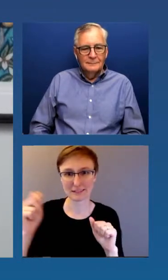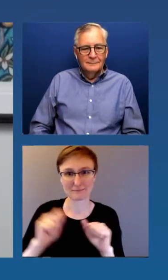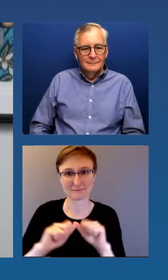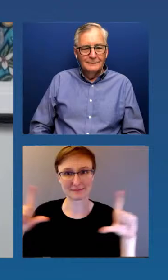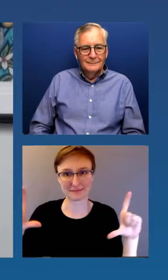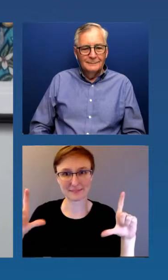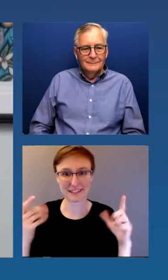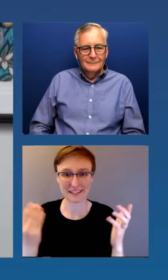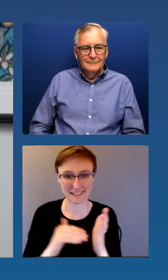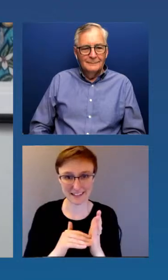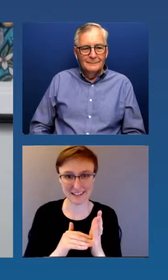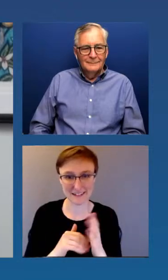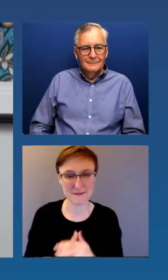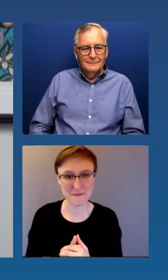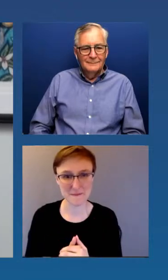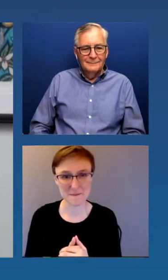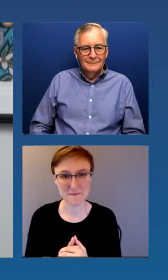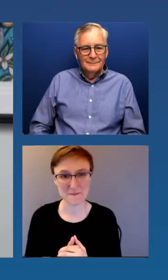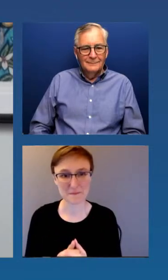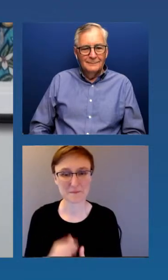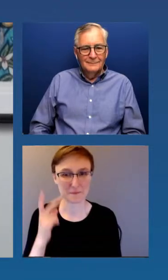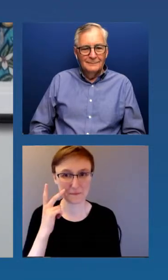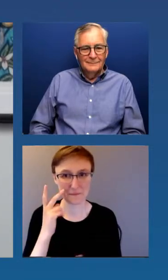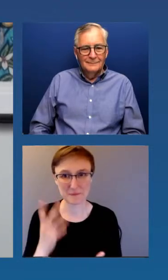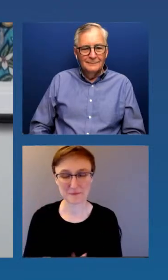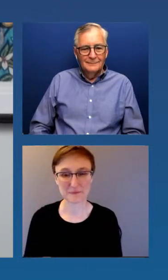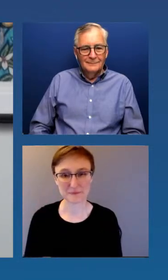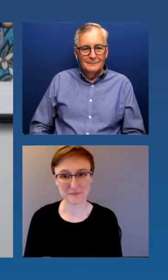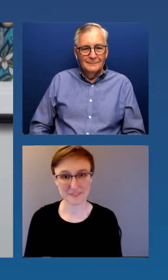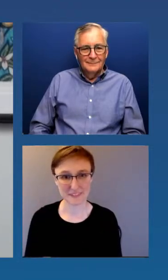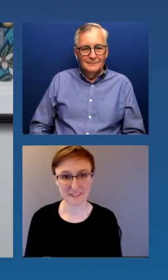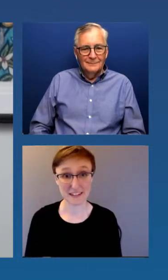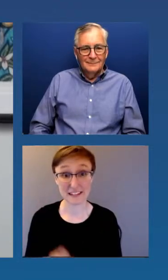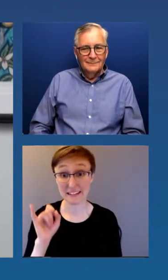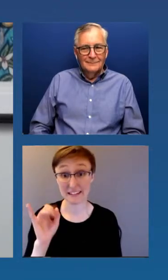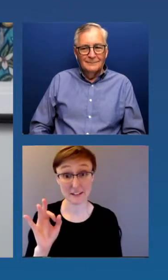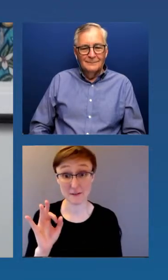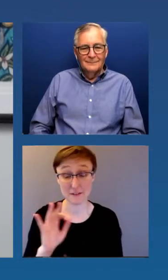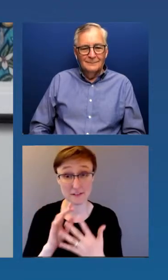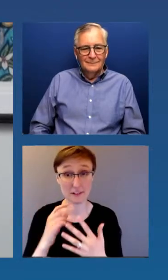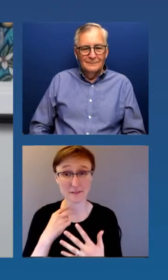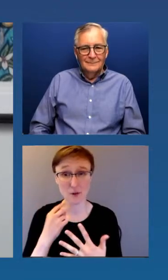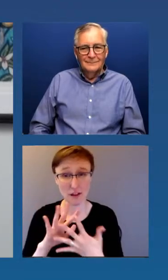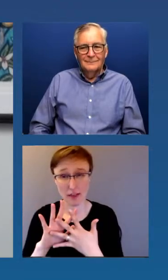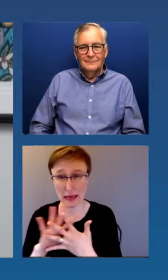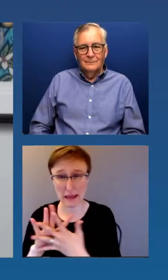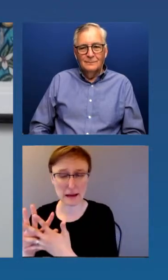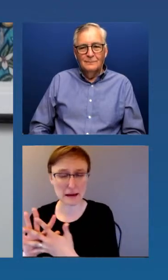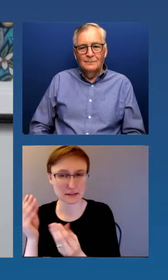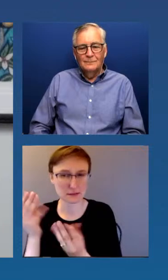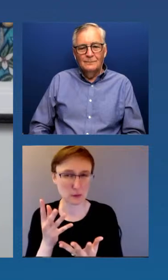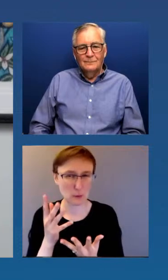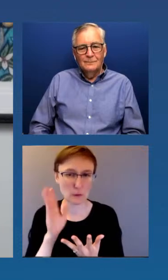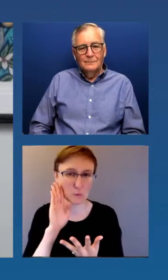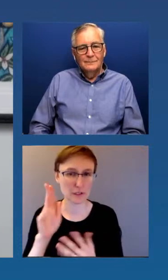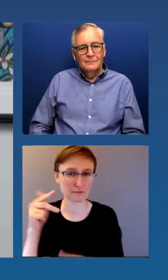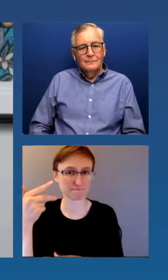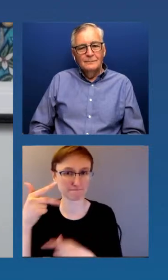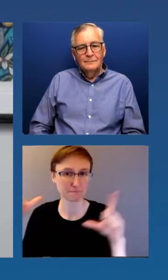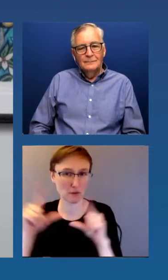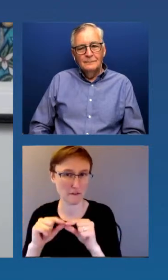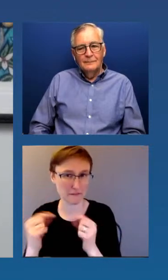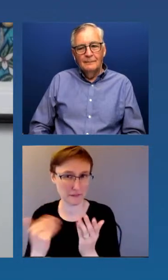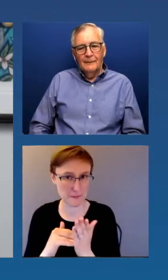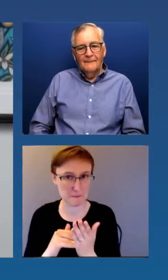pass things back and forth that way, but let us know if the reception doesn't work. So I think the point